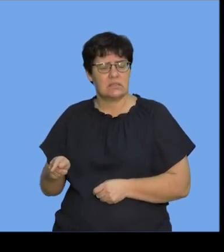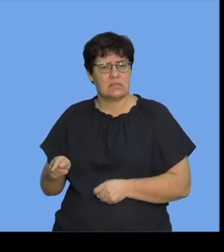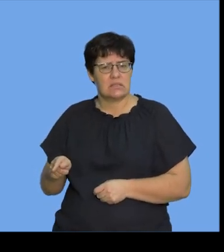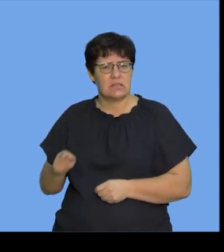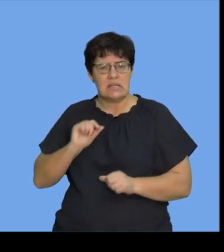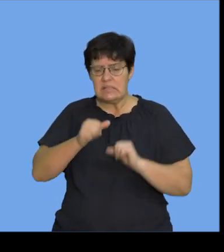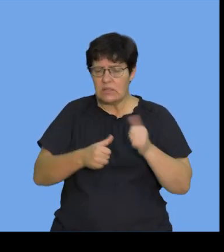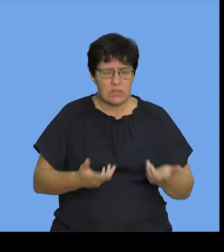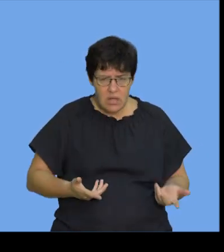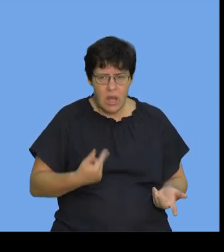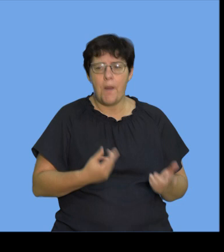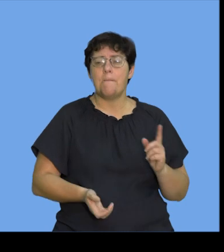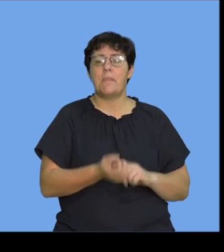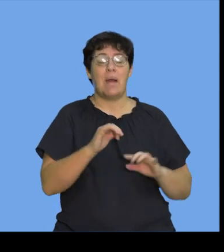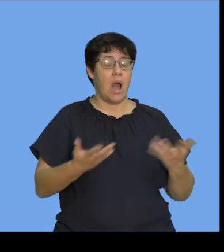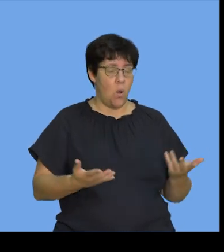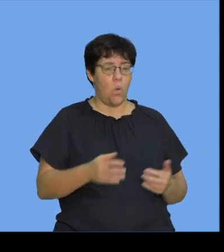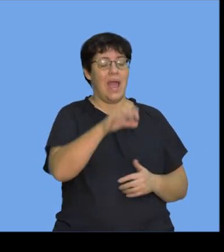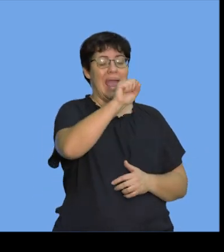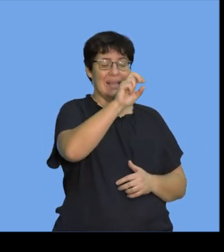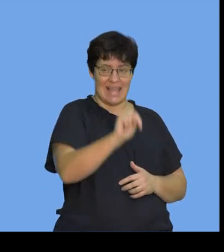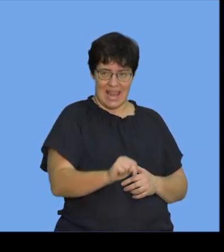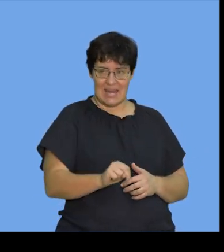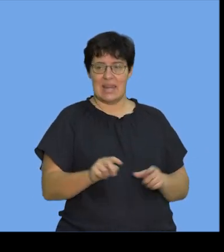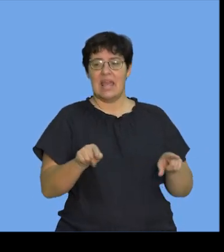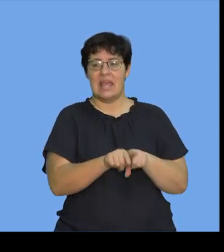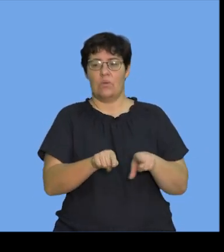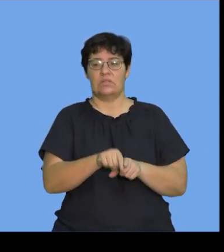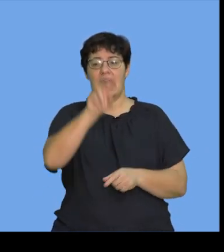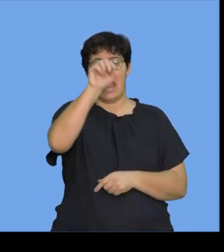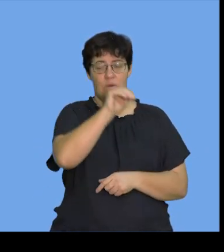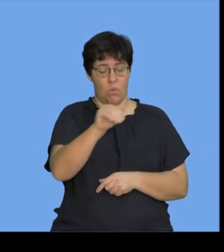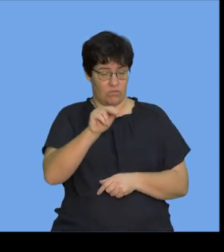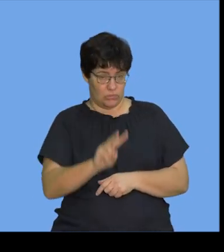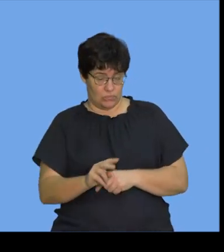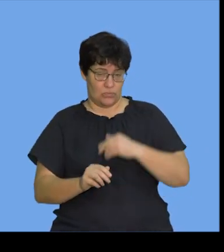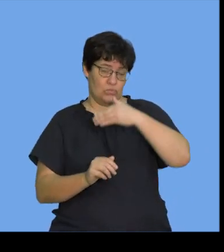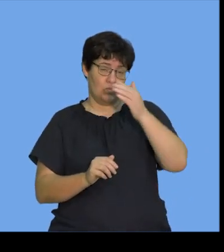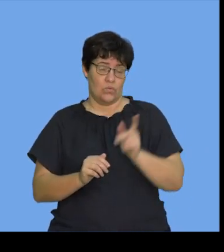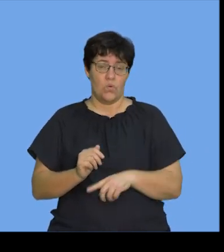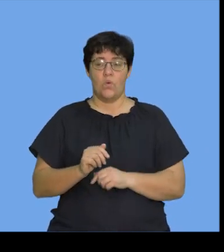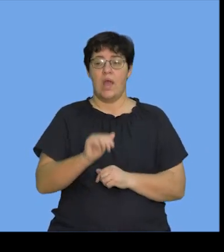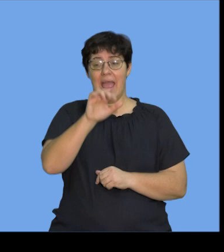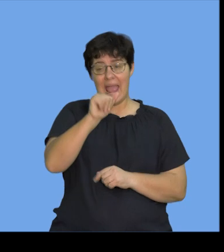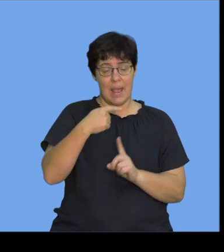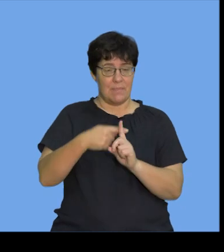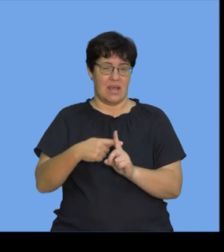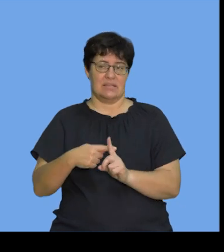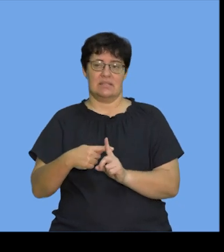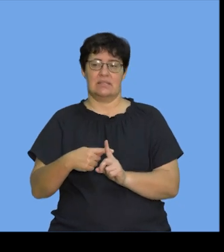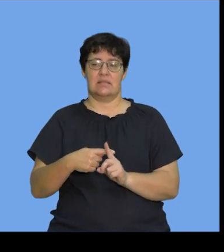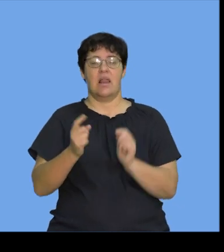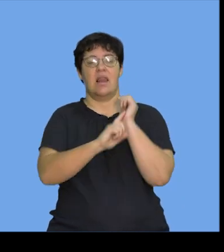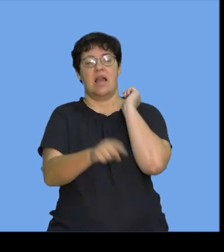or series, you will then use Sn is equals to n over 2 into a plus